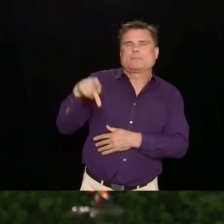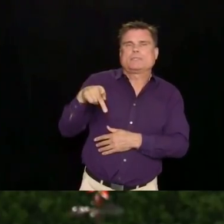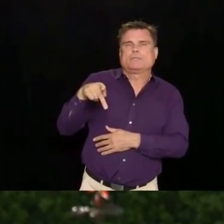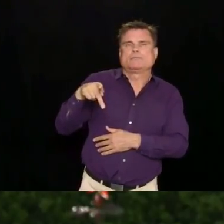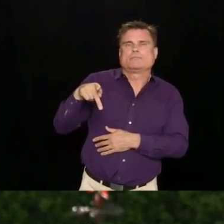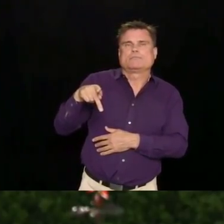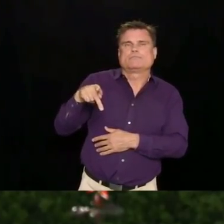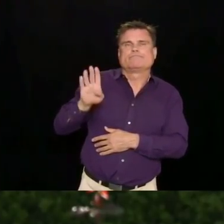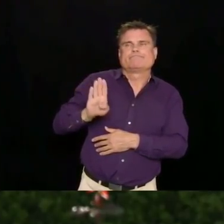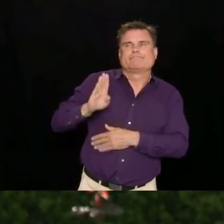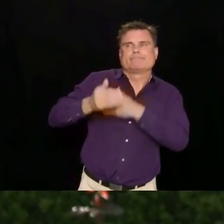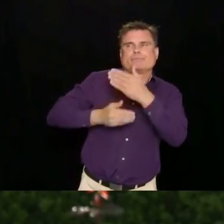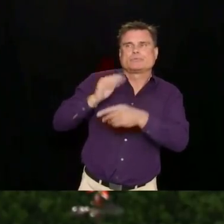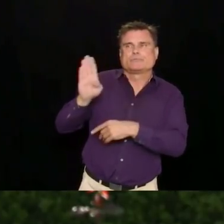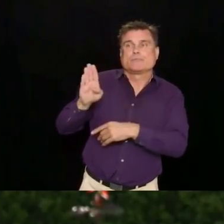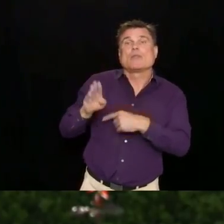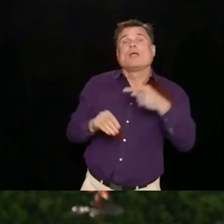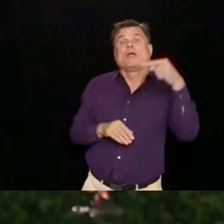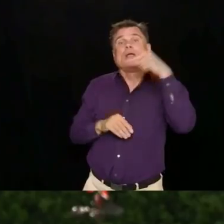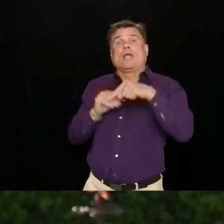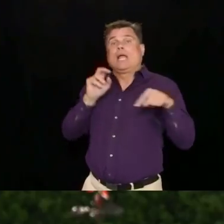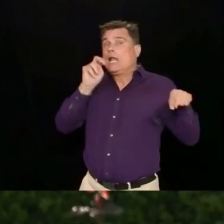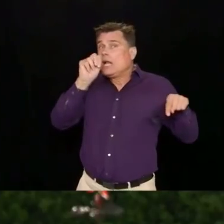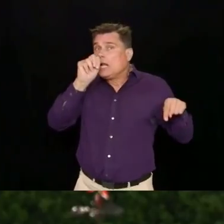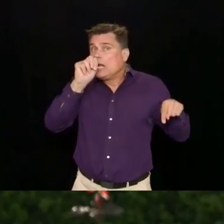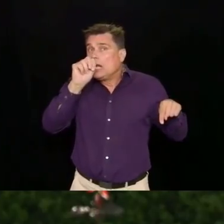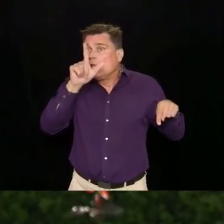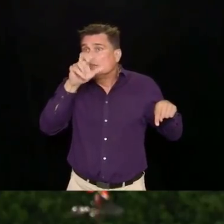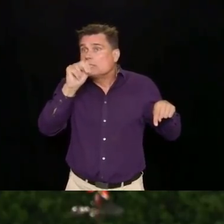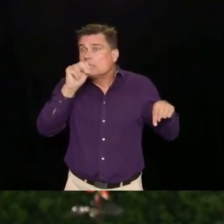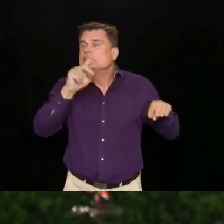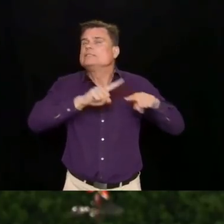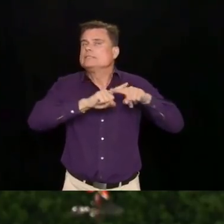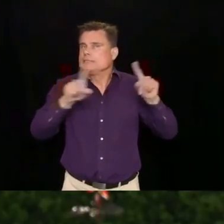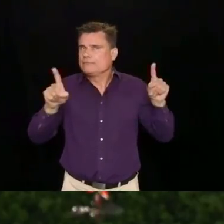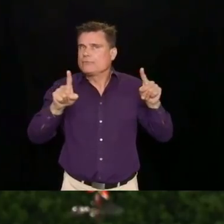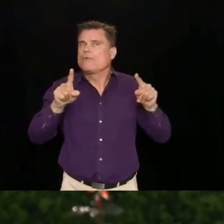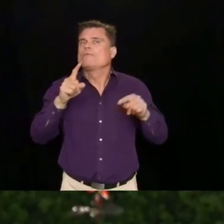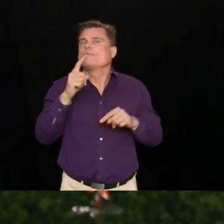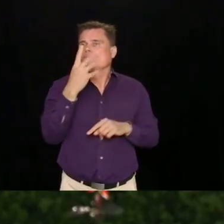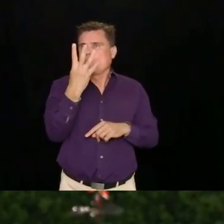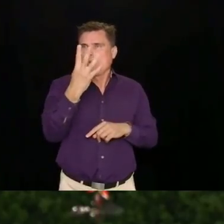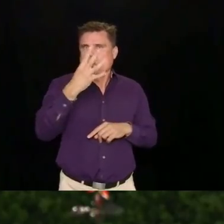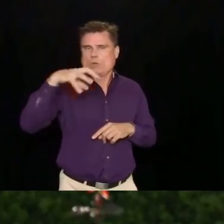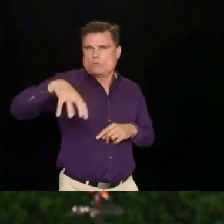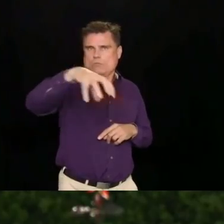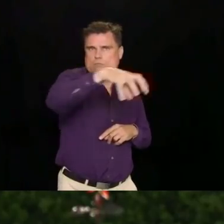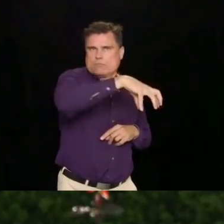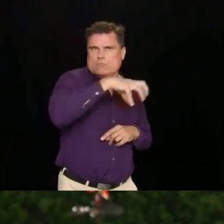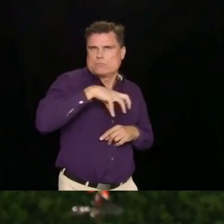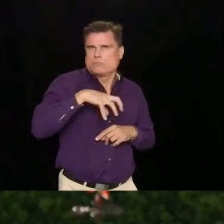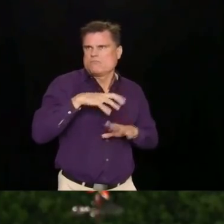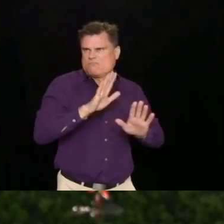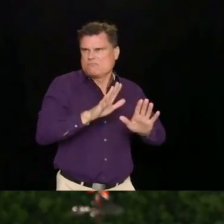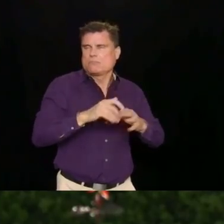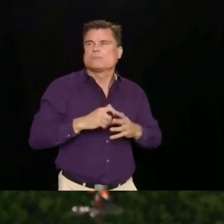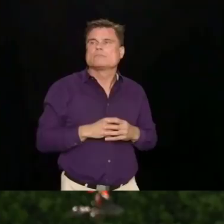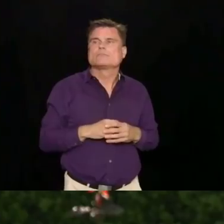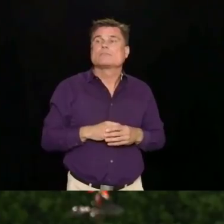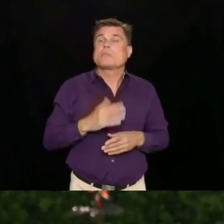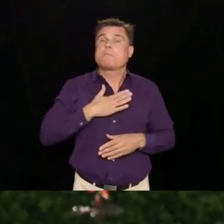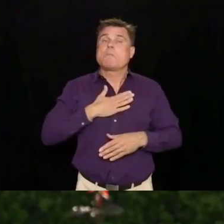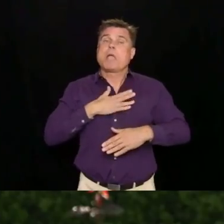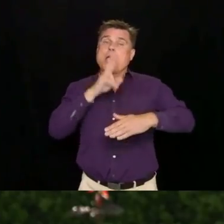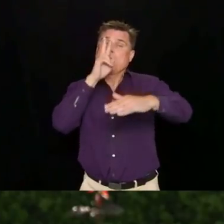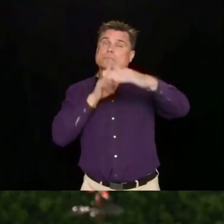set up in Nelson is different than the other four communities, but it would be my expectation, given the sizes